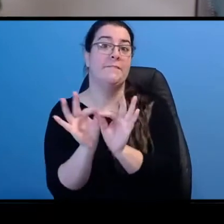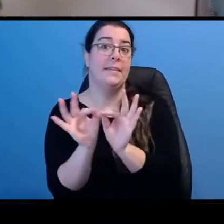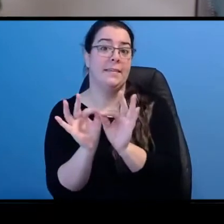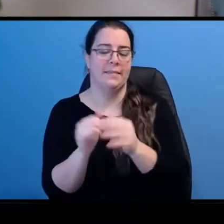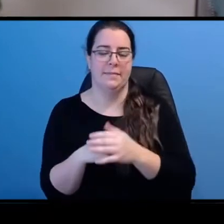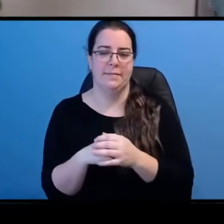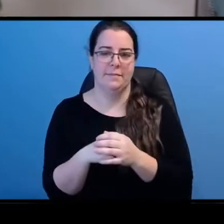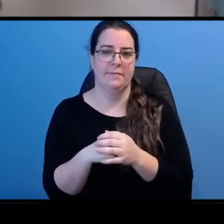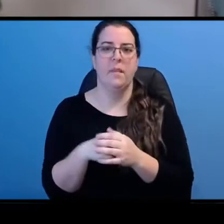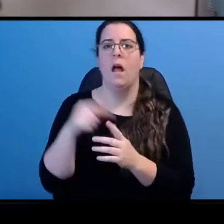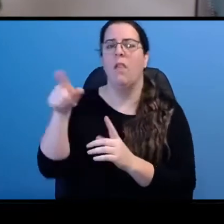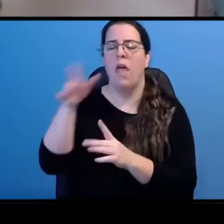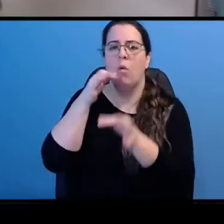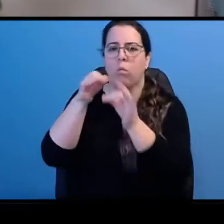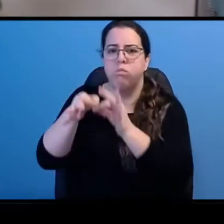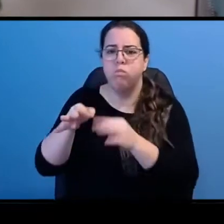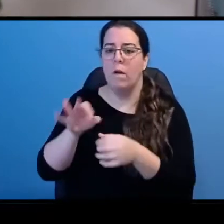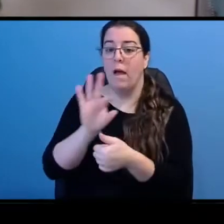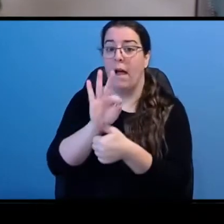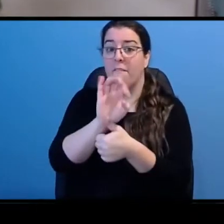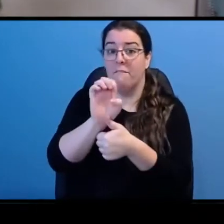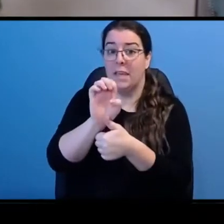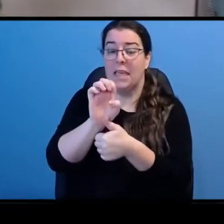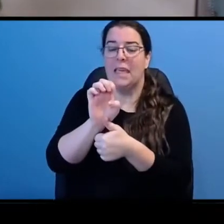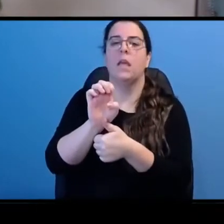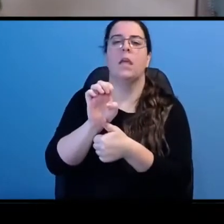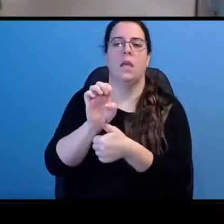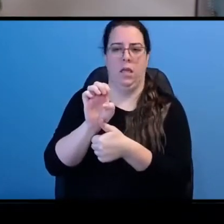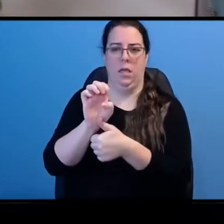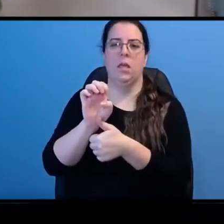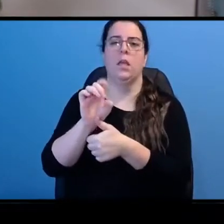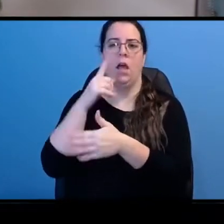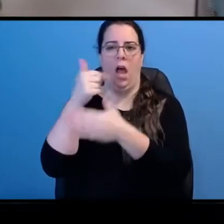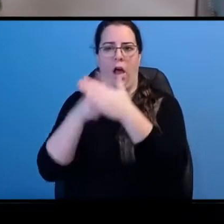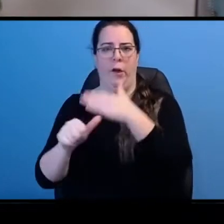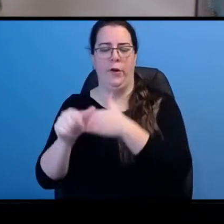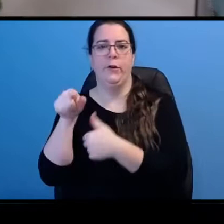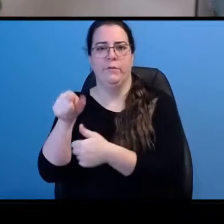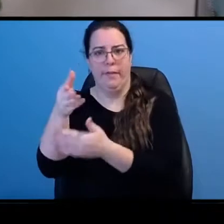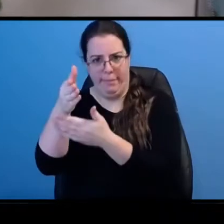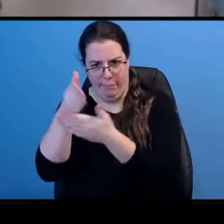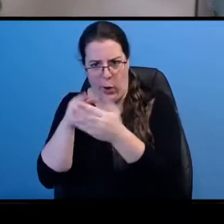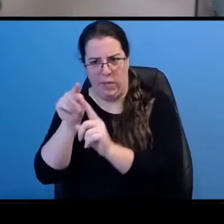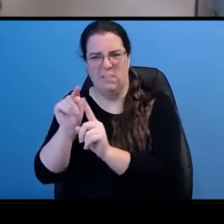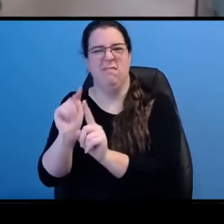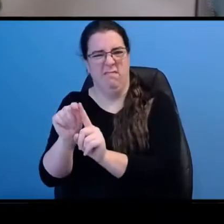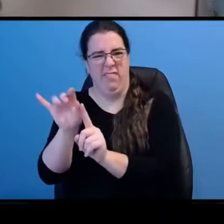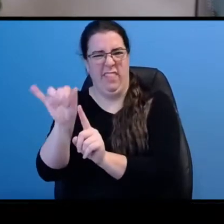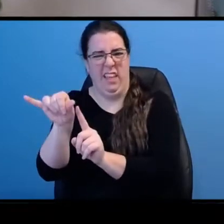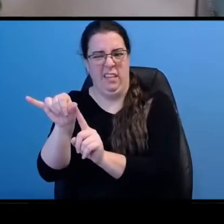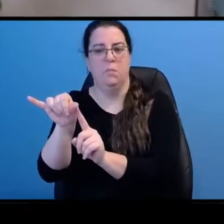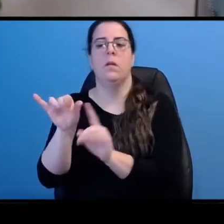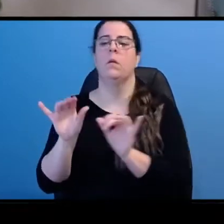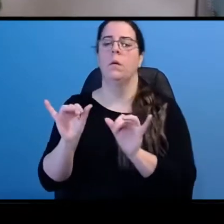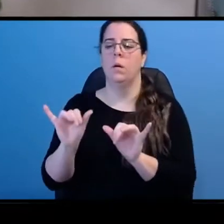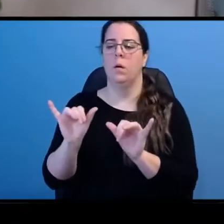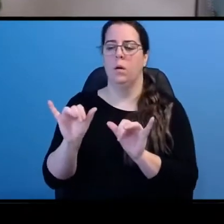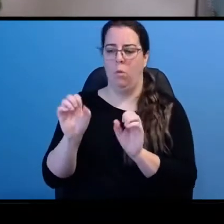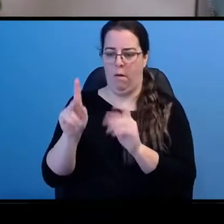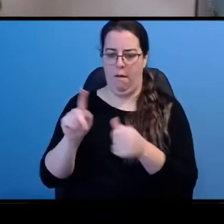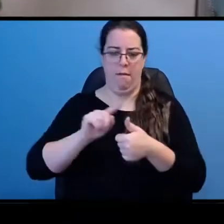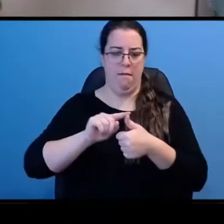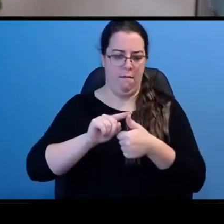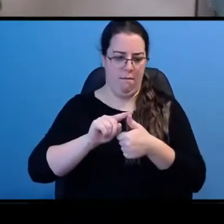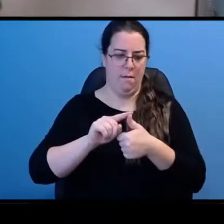of things that you can, put in this section, or this, that, and the other thing. So that's really